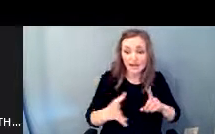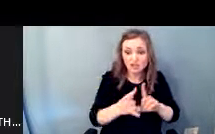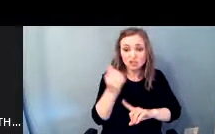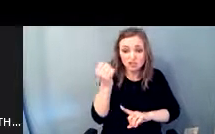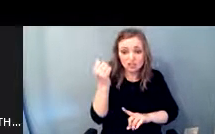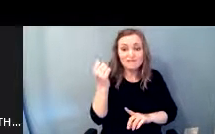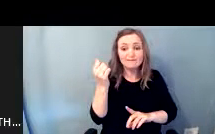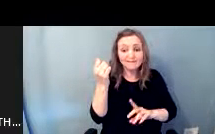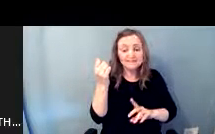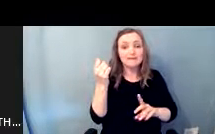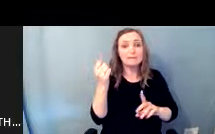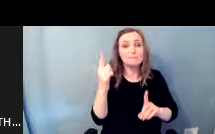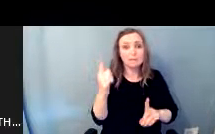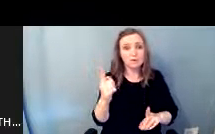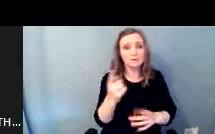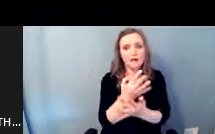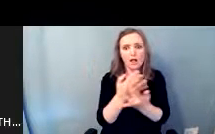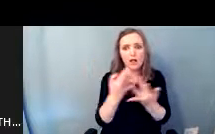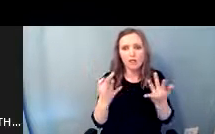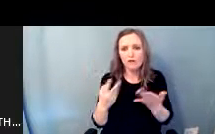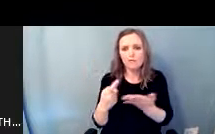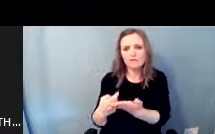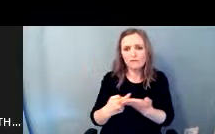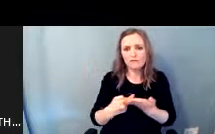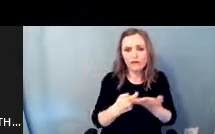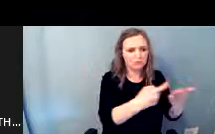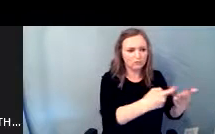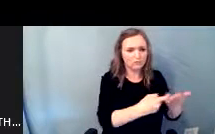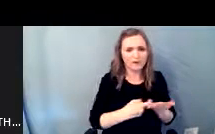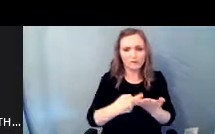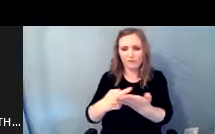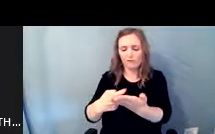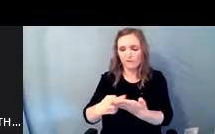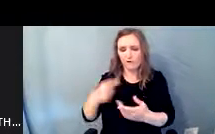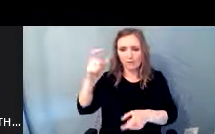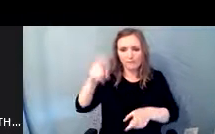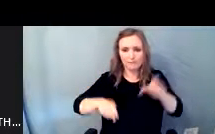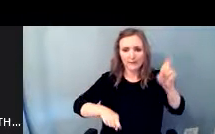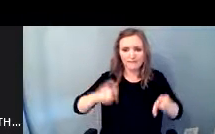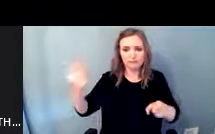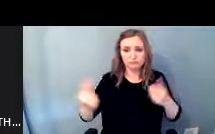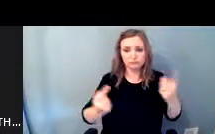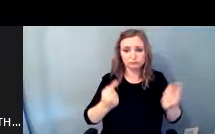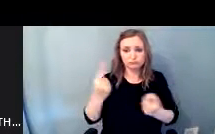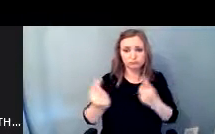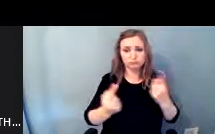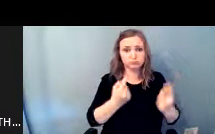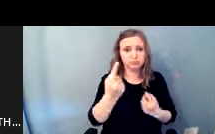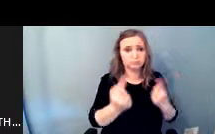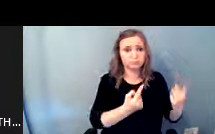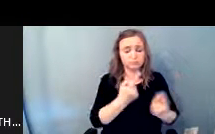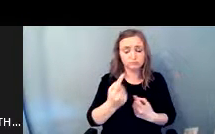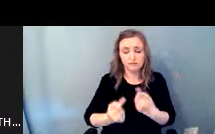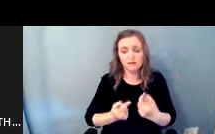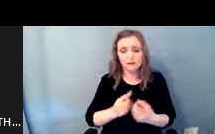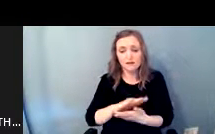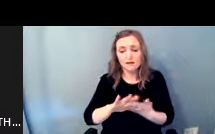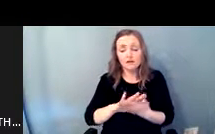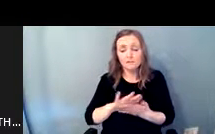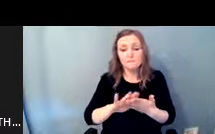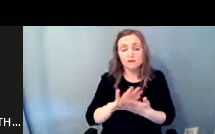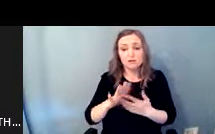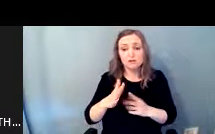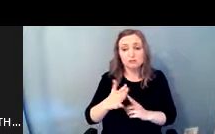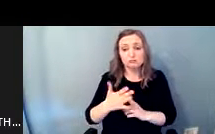been important to try and address the demand capacity equation to make sure that we're not just building up huge